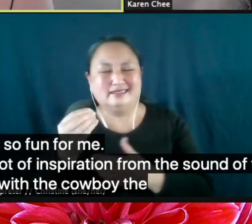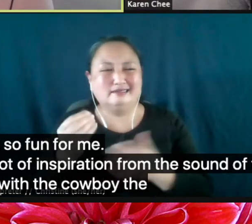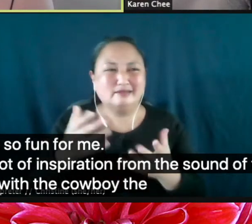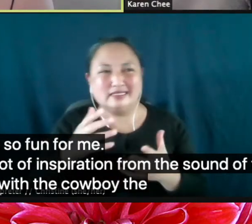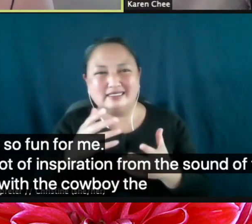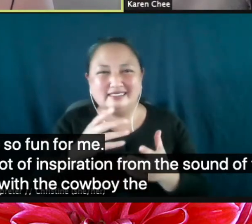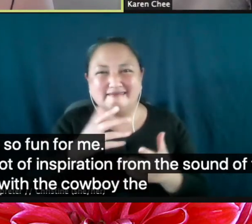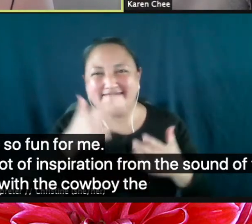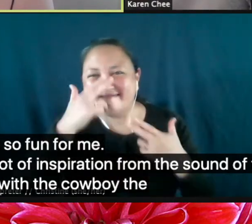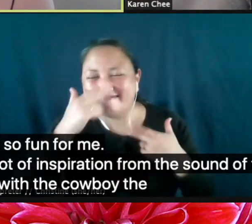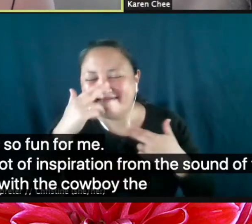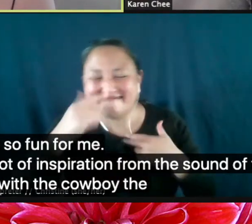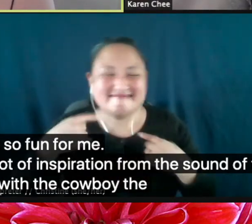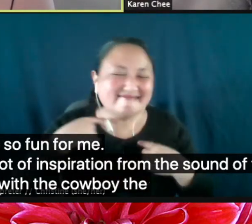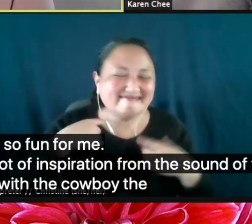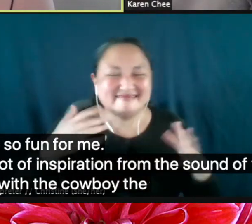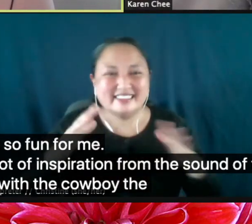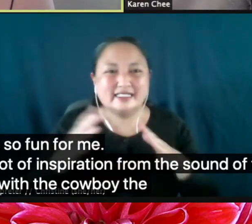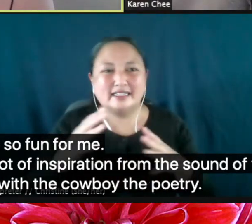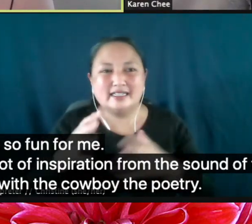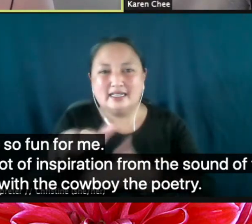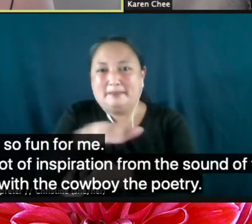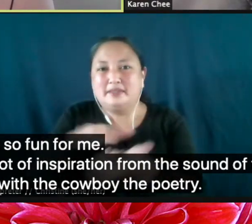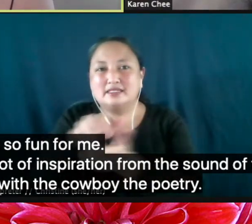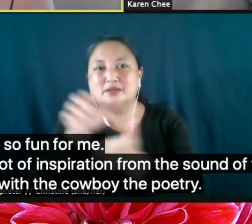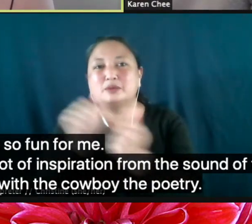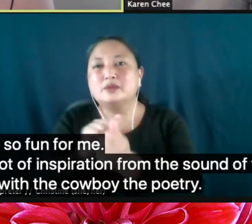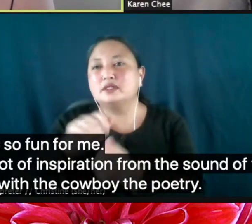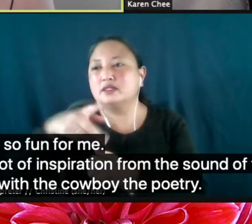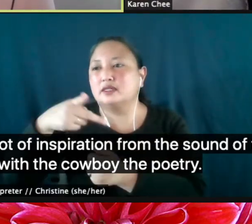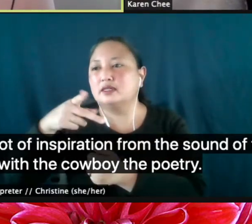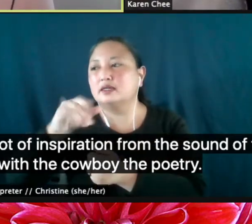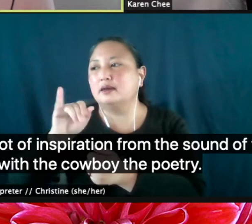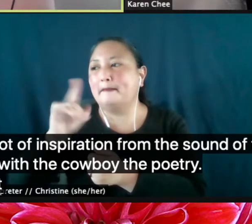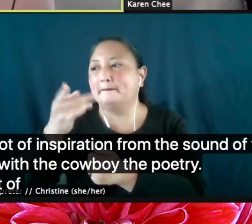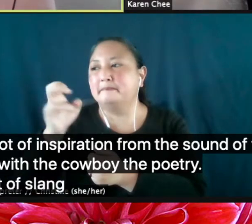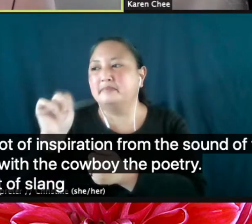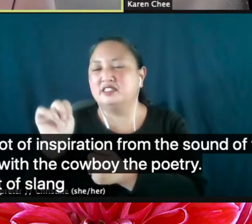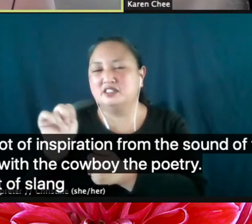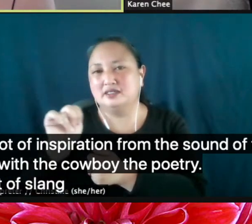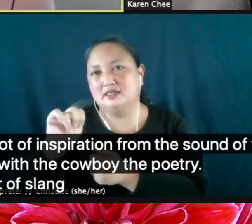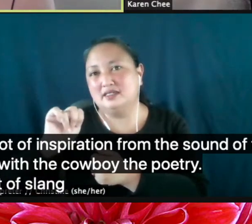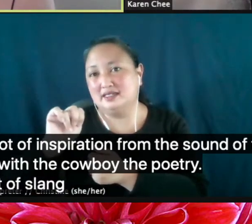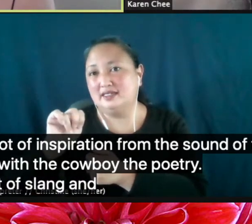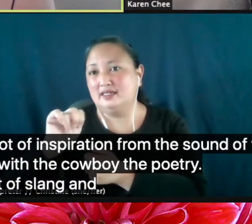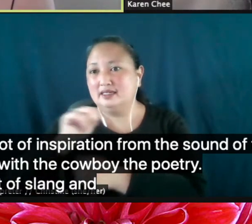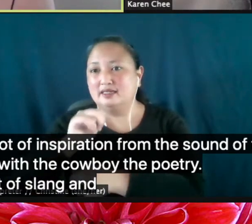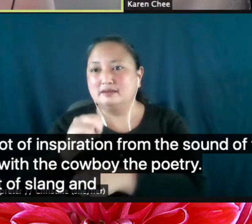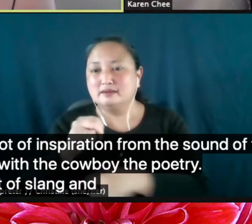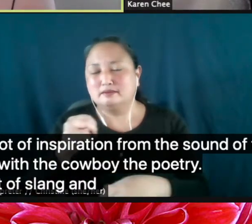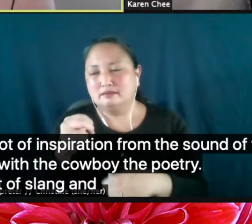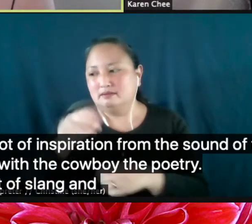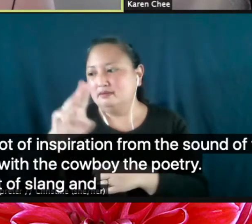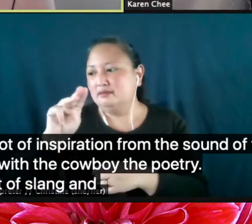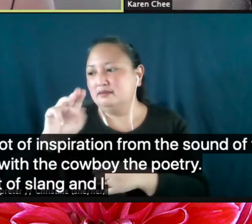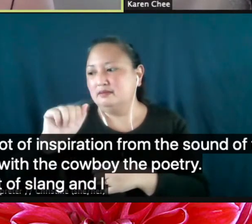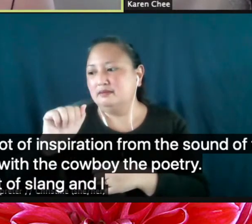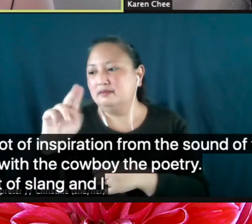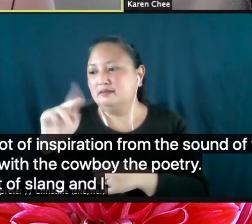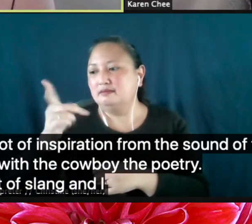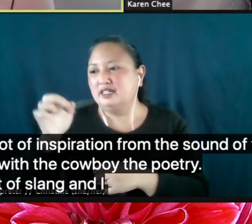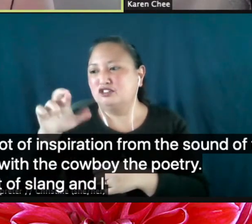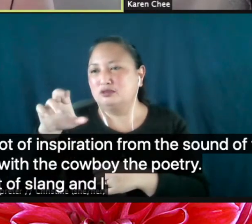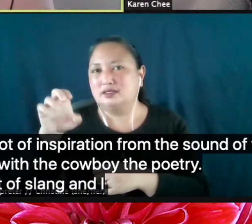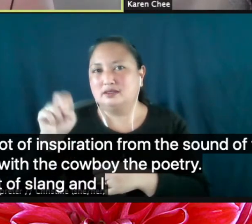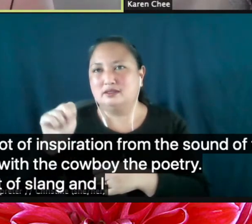cool. And I mixed that with Pidgin Mandarin. I wanted to have that kind of like choppiness and that kind of gait to